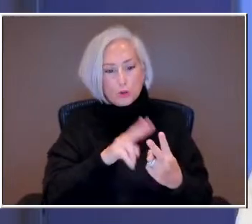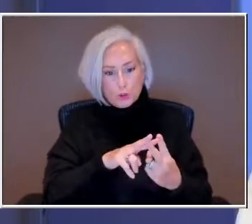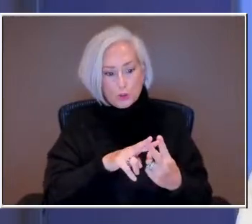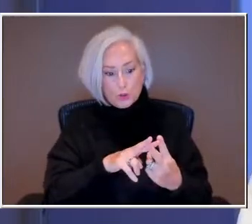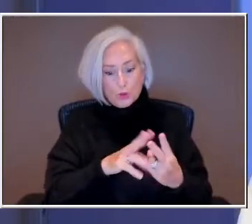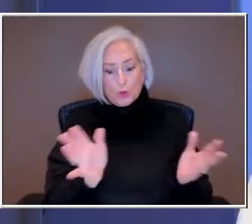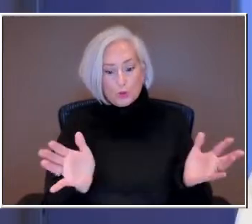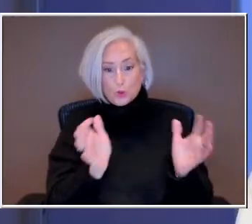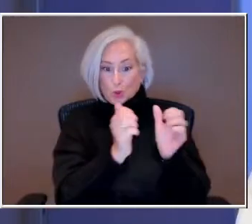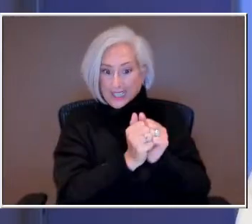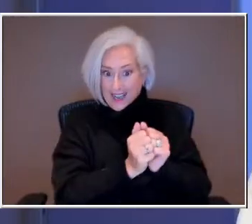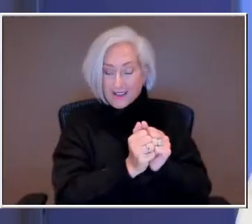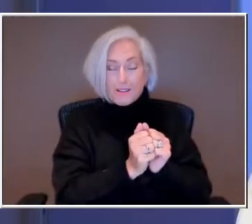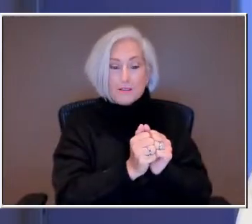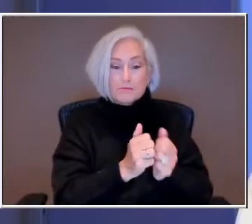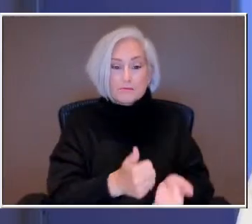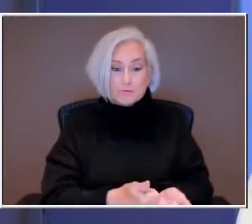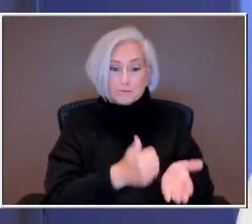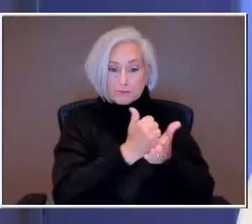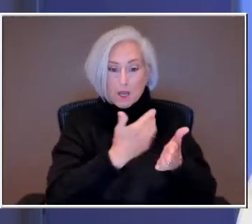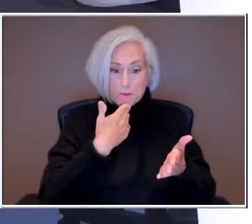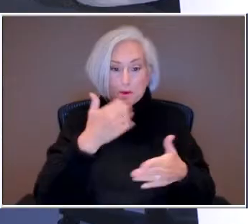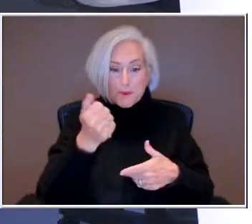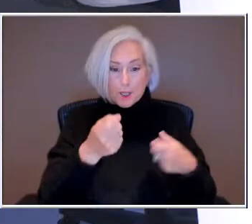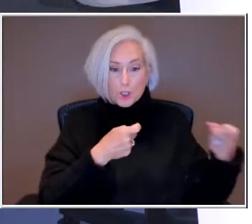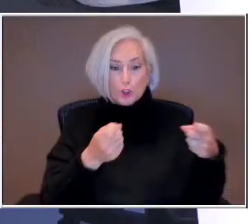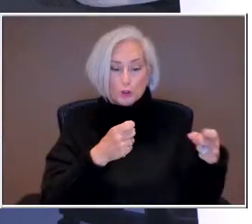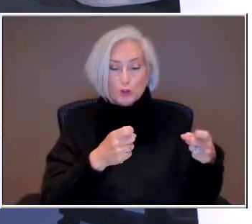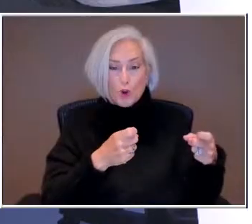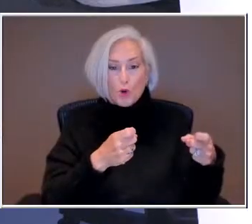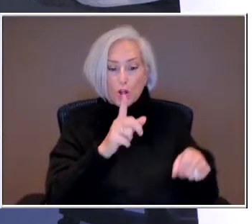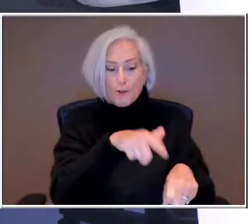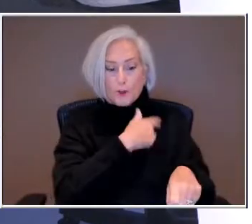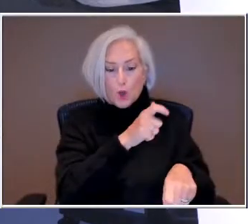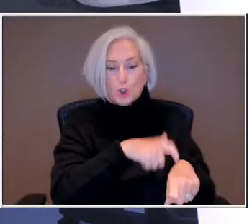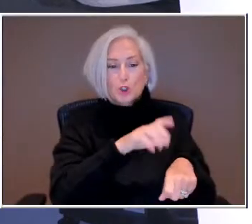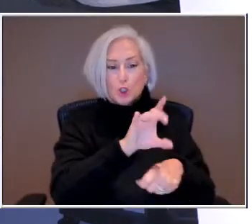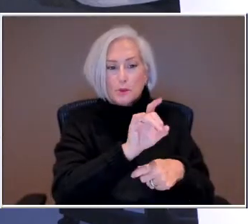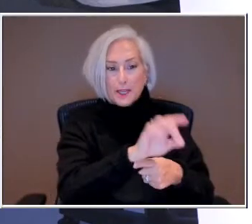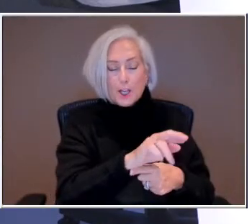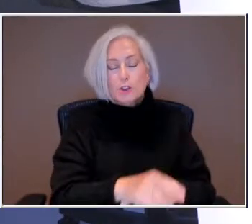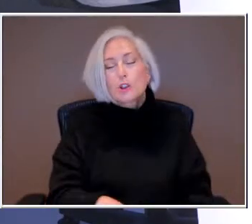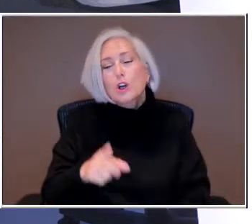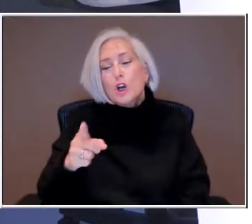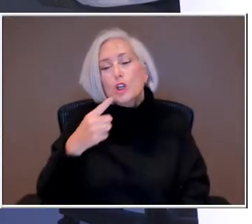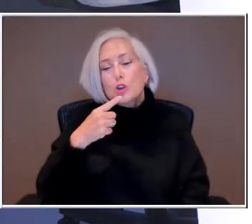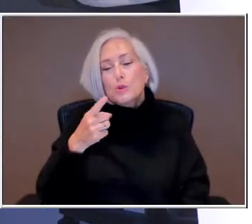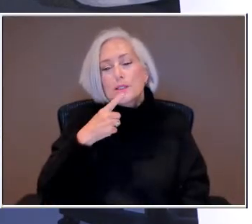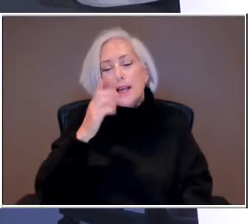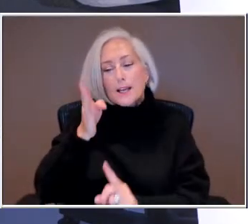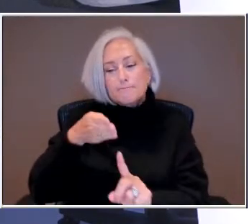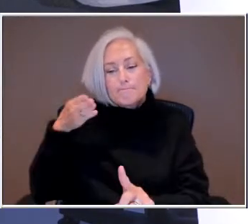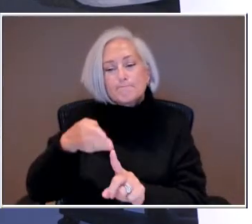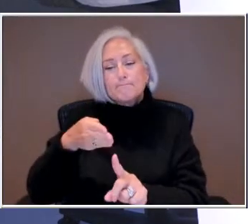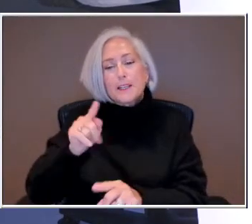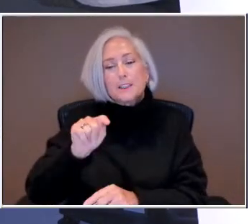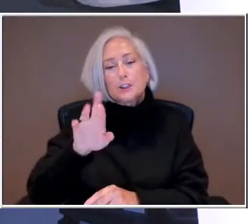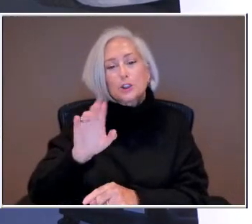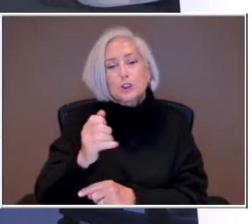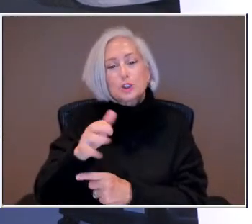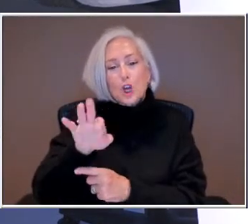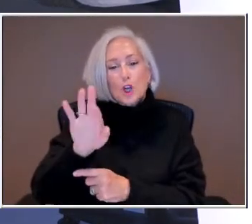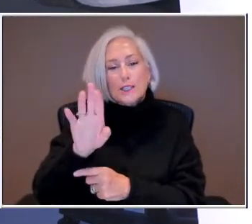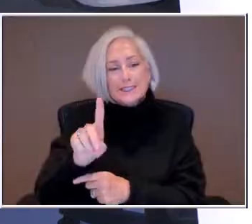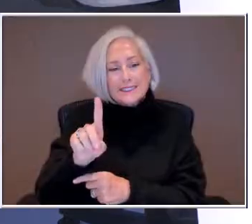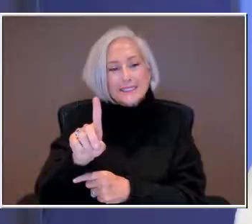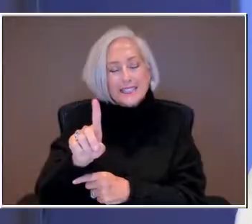us to get just better control long-term of cancer. Well, we hear the term targeted therapies. Kind of explain to our viewers and listeners what that means.